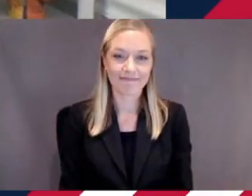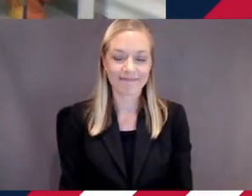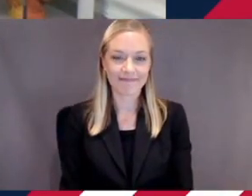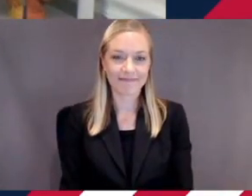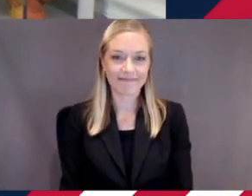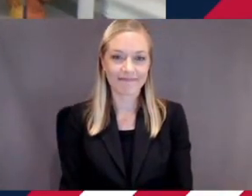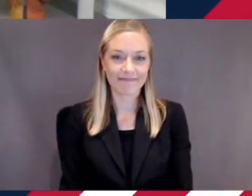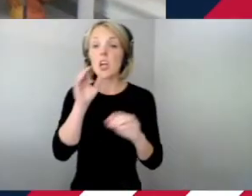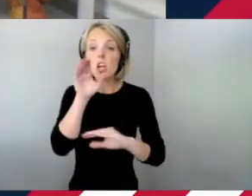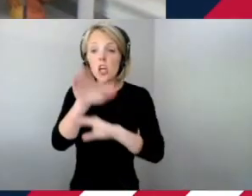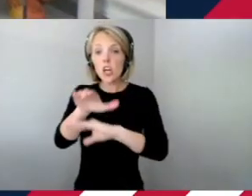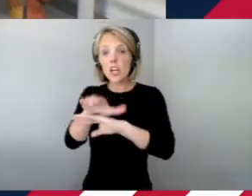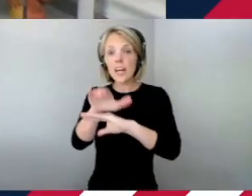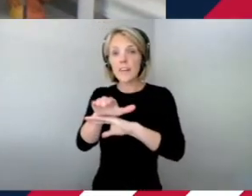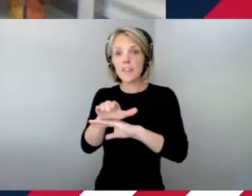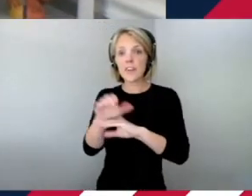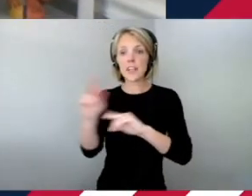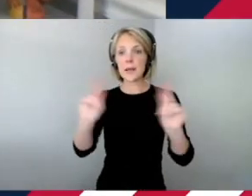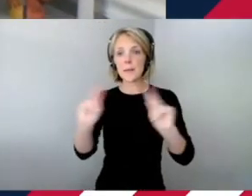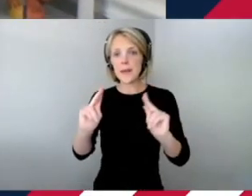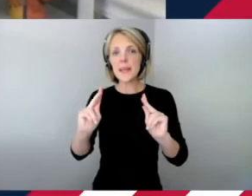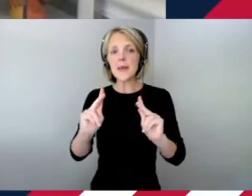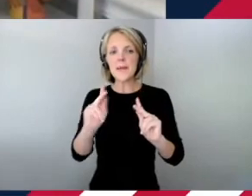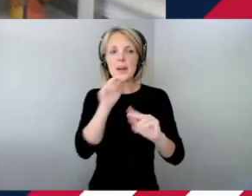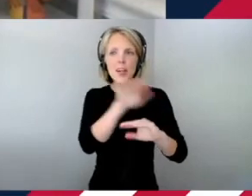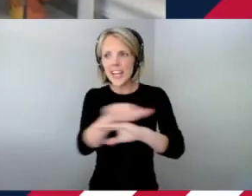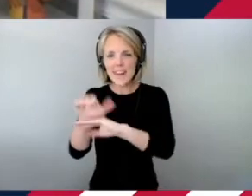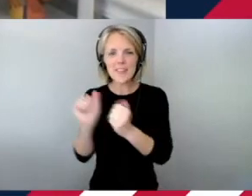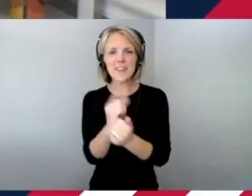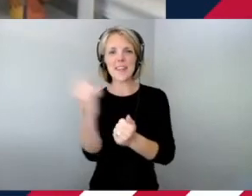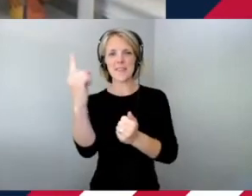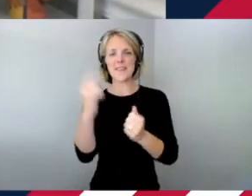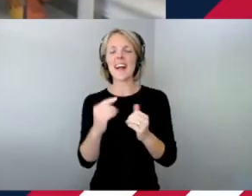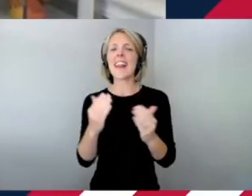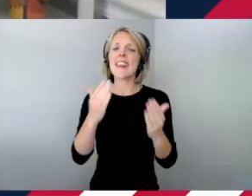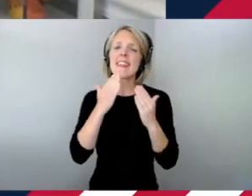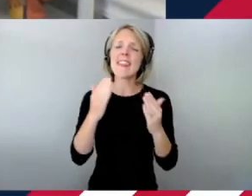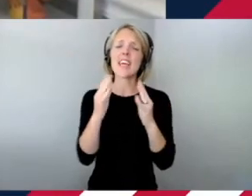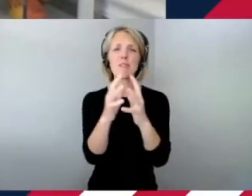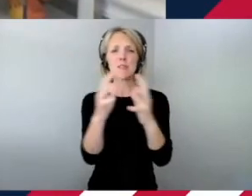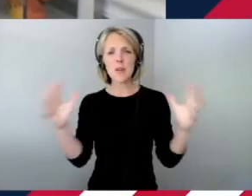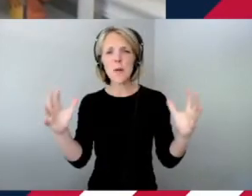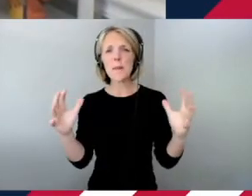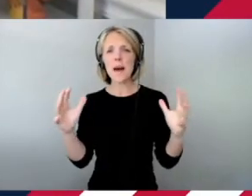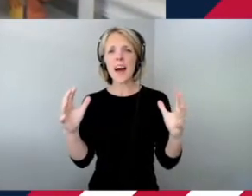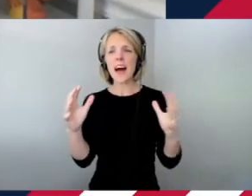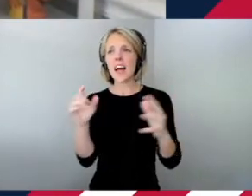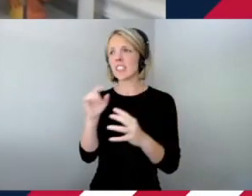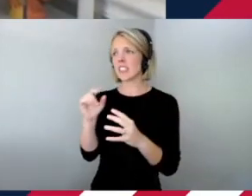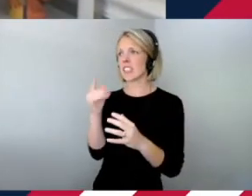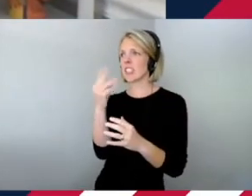Good afternoon, amigos. Buenas tardes, everyone. Thank you so much, Senor Chairman, for your leadership and for